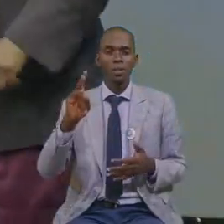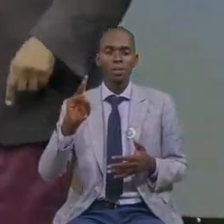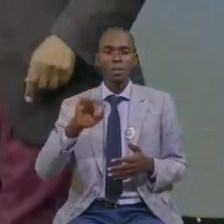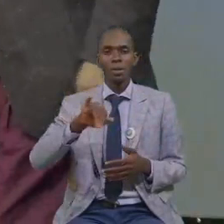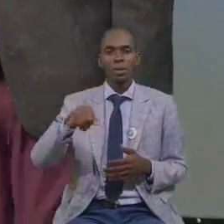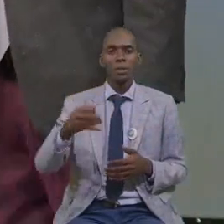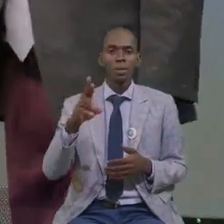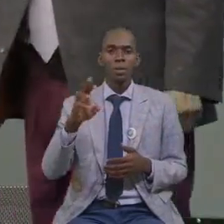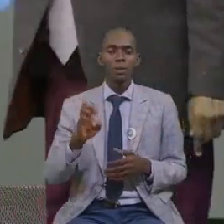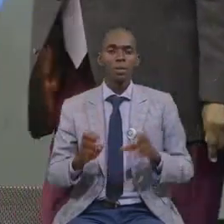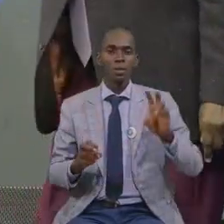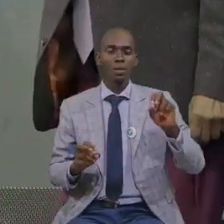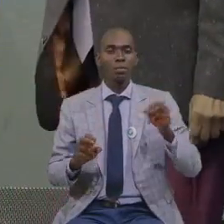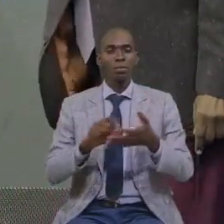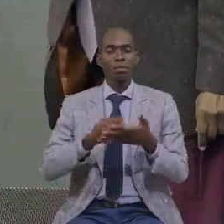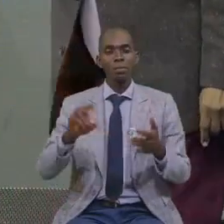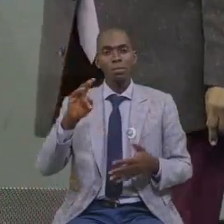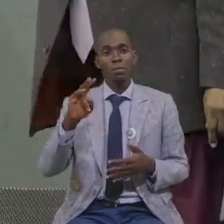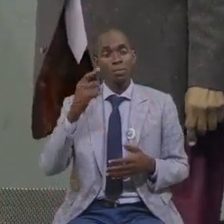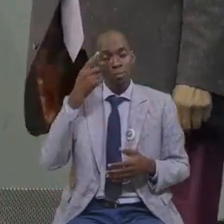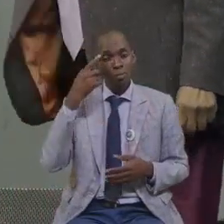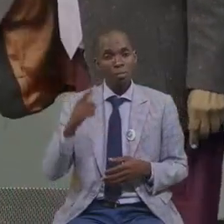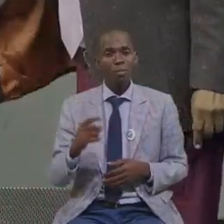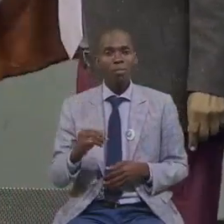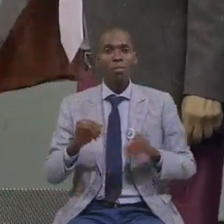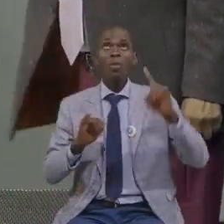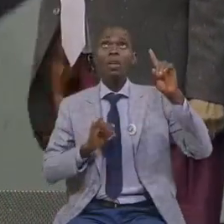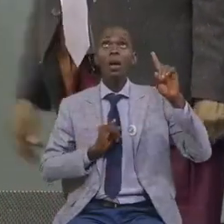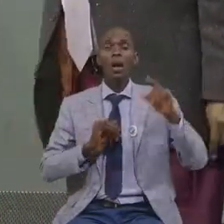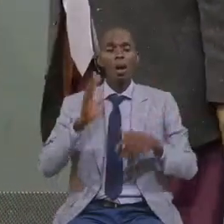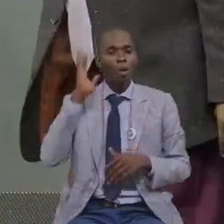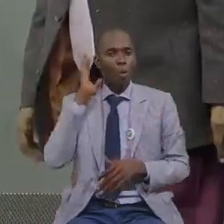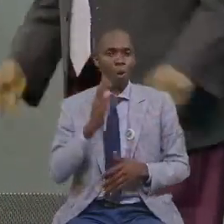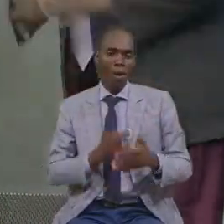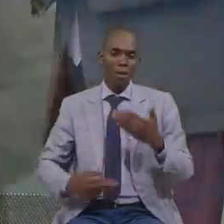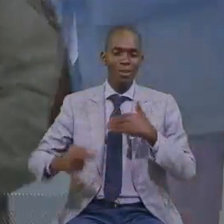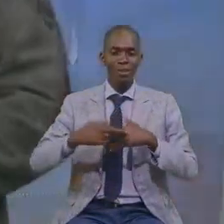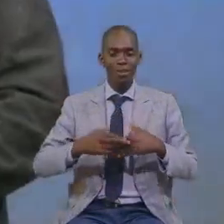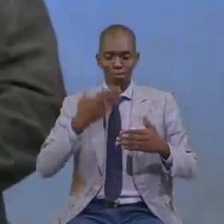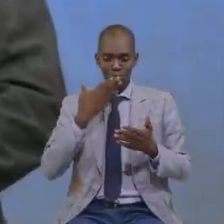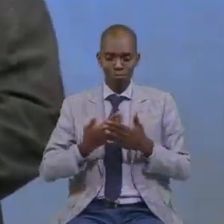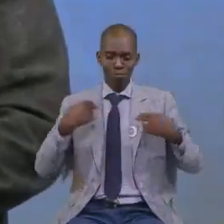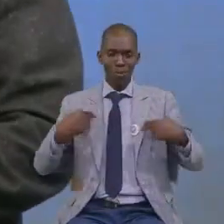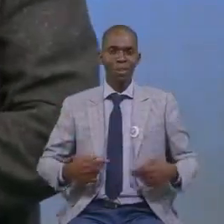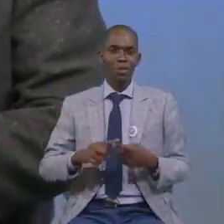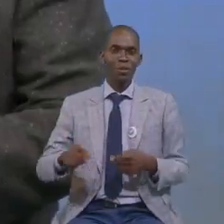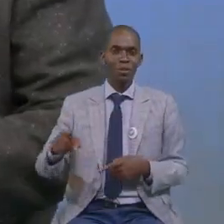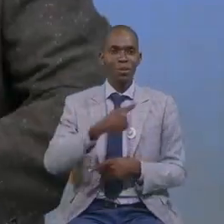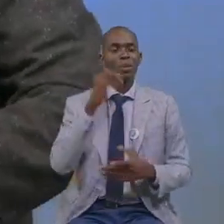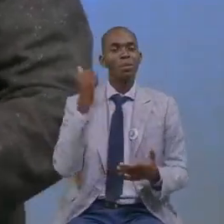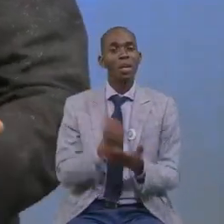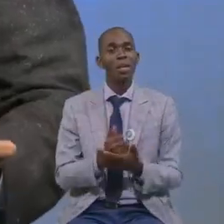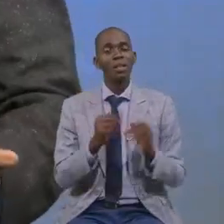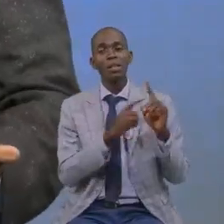30, verse 17, for I will restore health unto thee. The Lord will